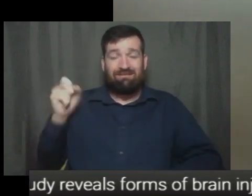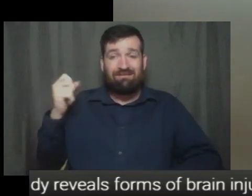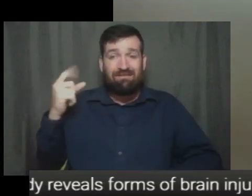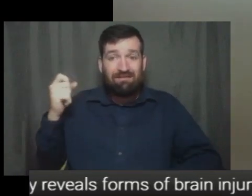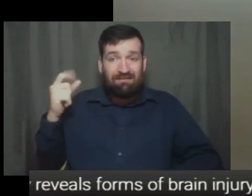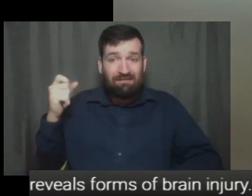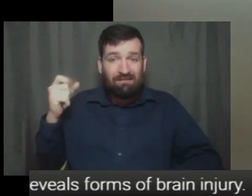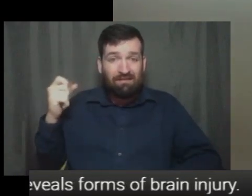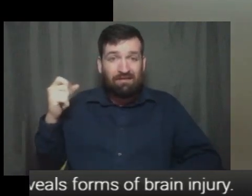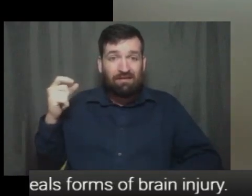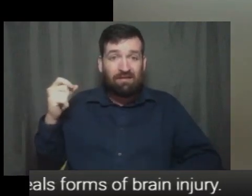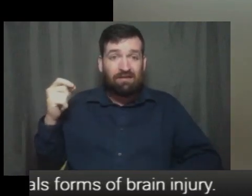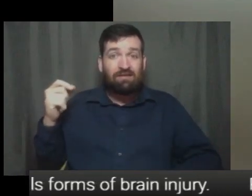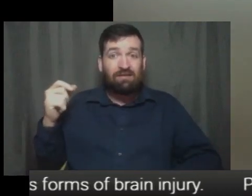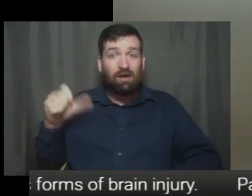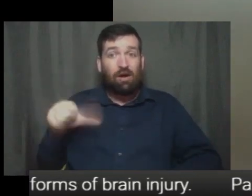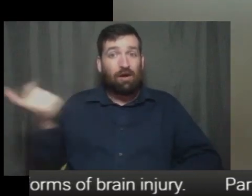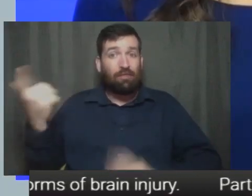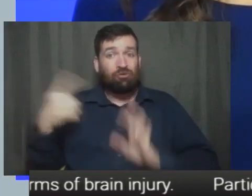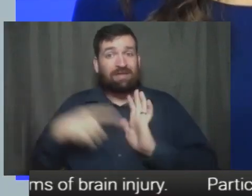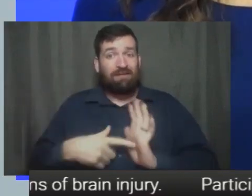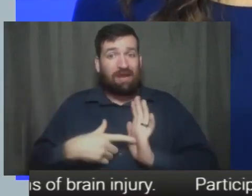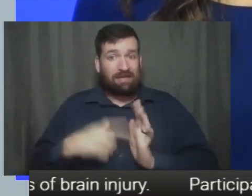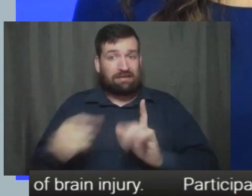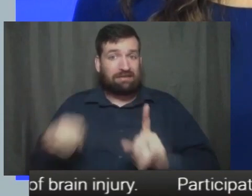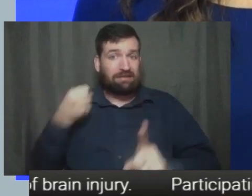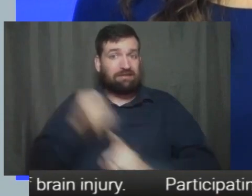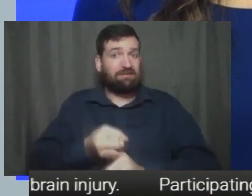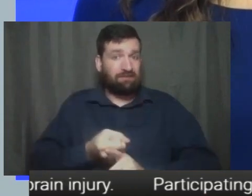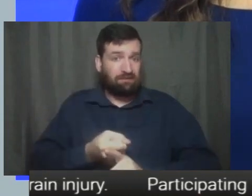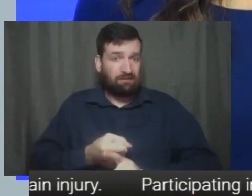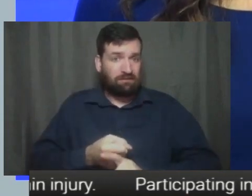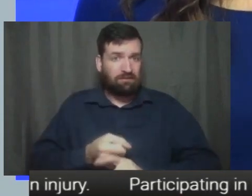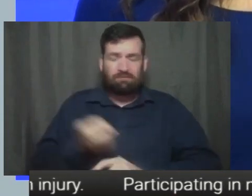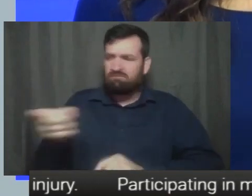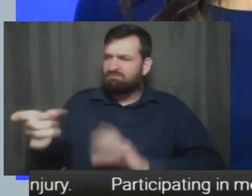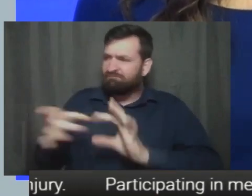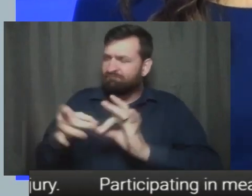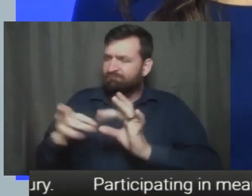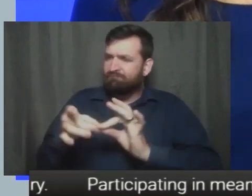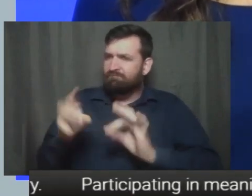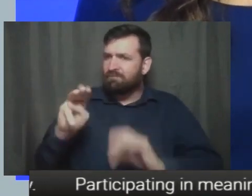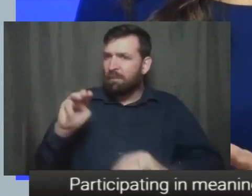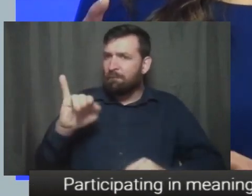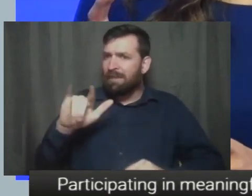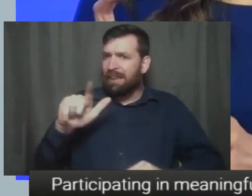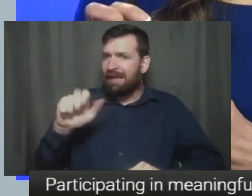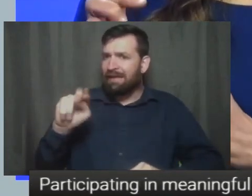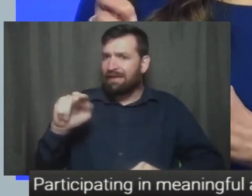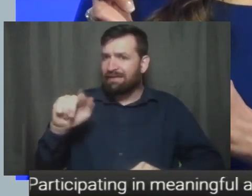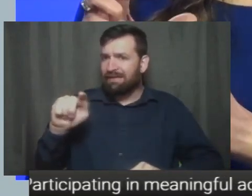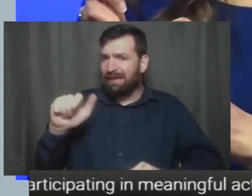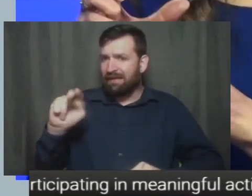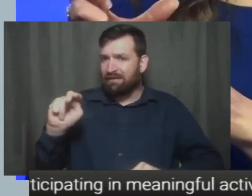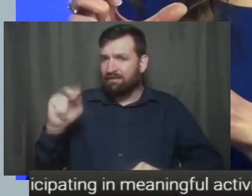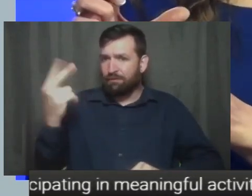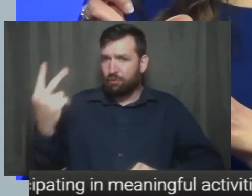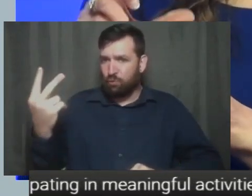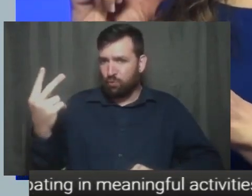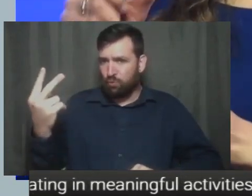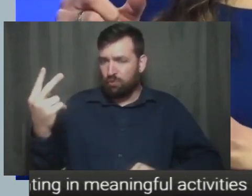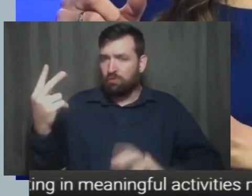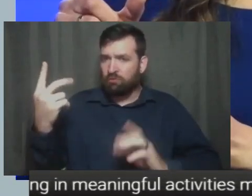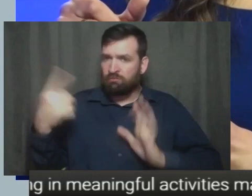lot of other side effects. They're calling it melanotan 2. And they're showing these